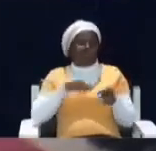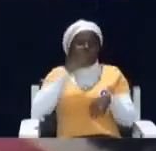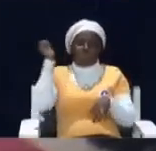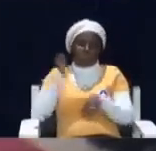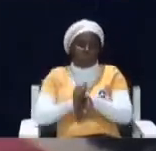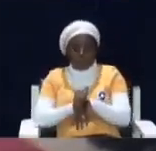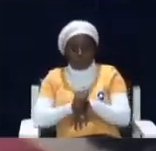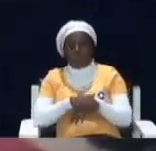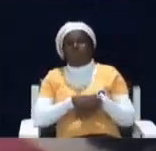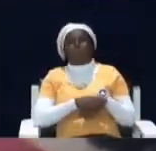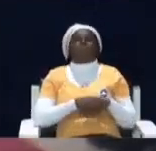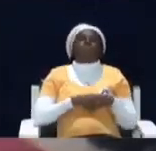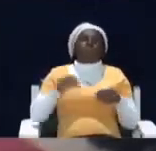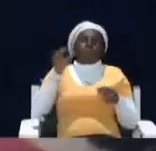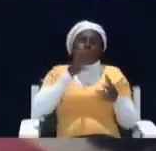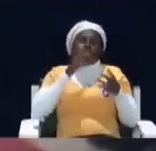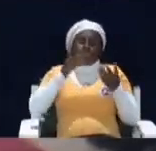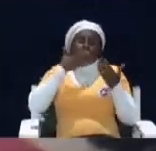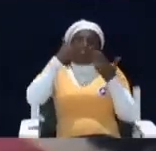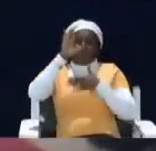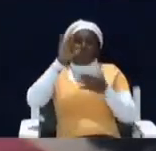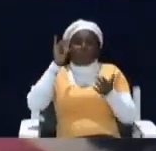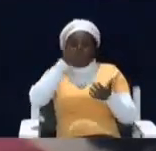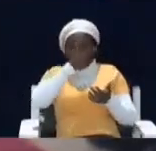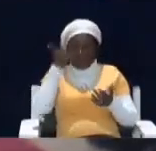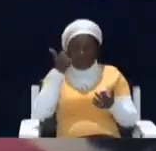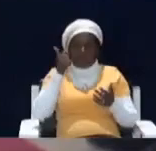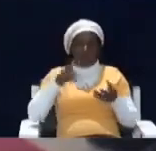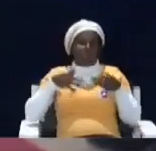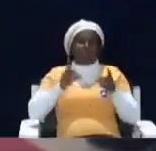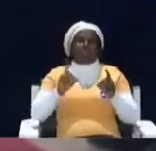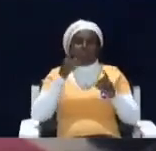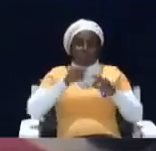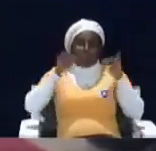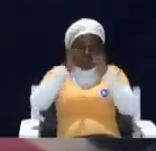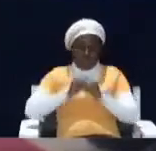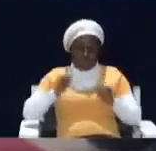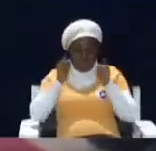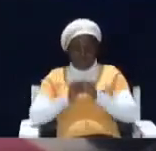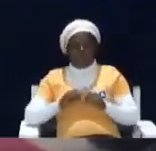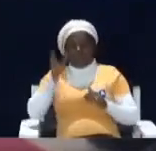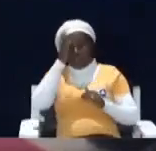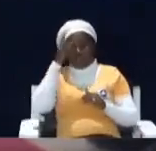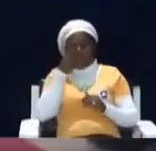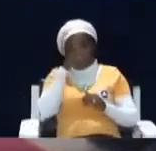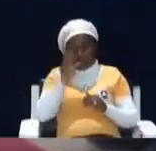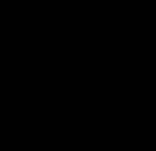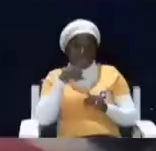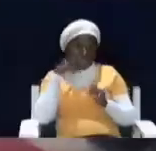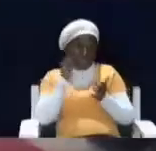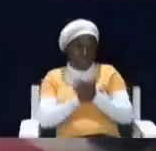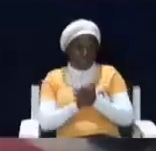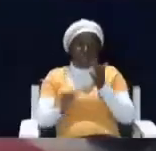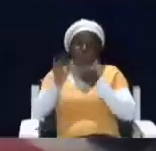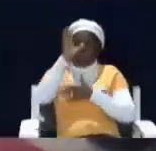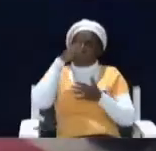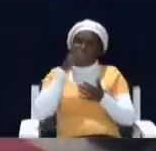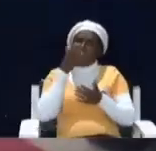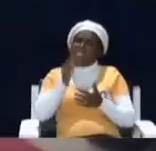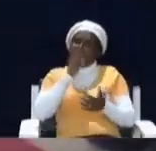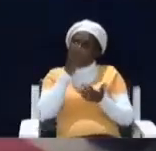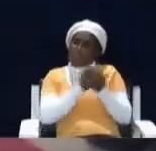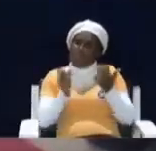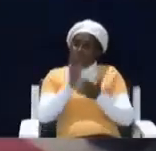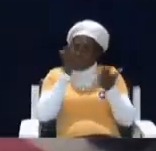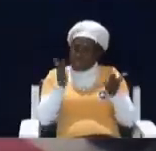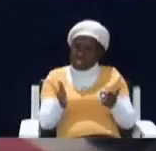avail. I want to appreciate the Almighty God. During the convention, Daddy Gio said, God said there is someone here.